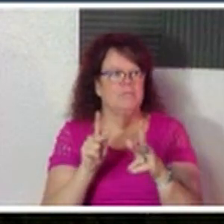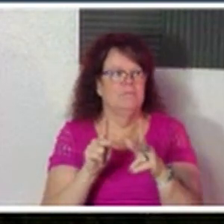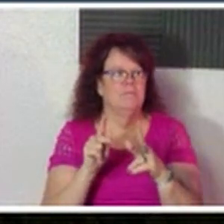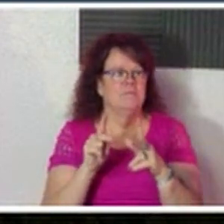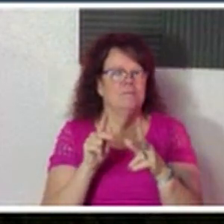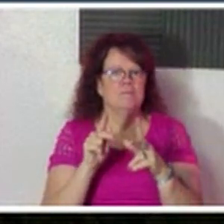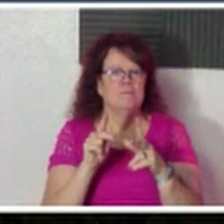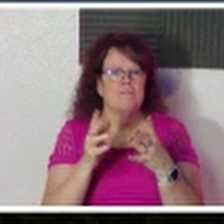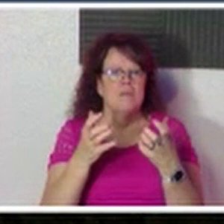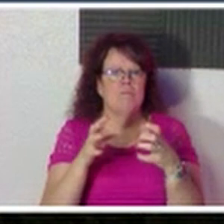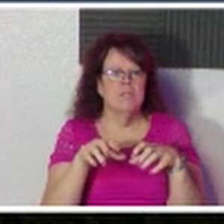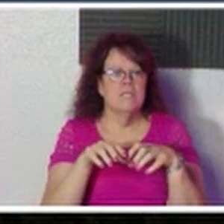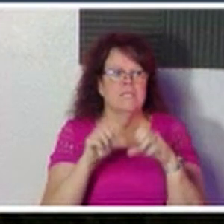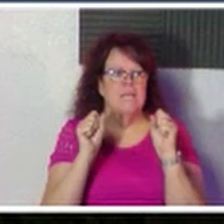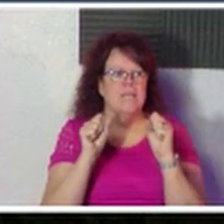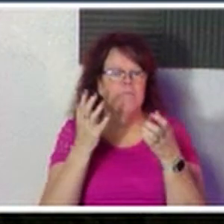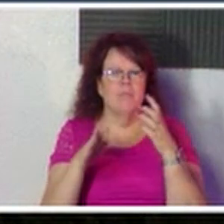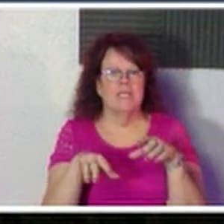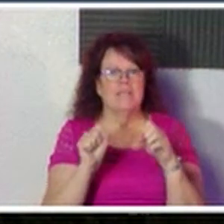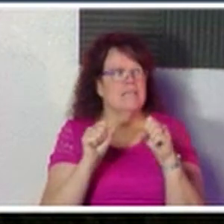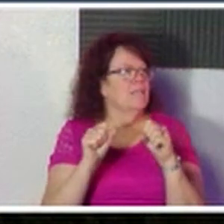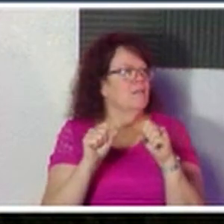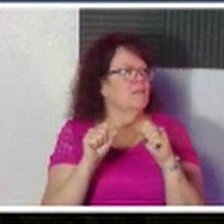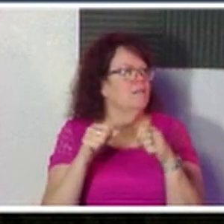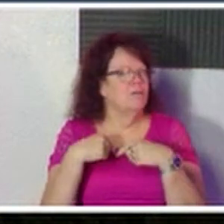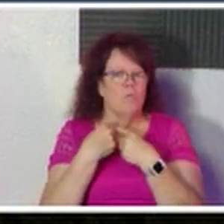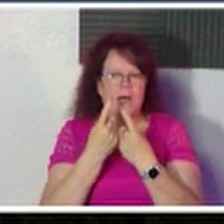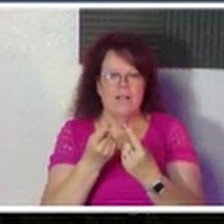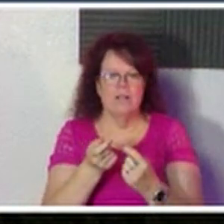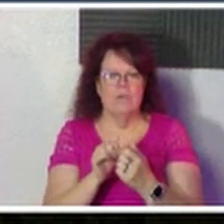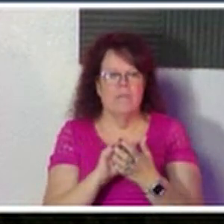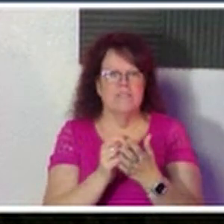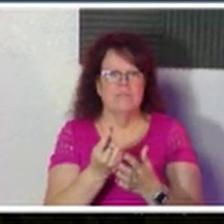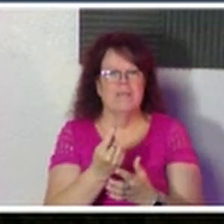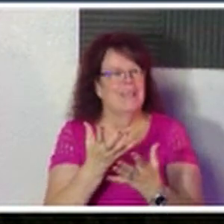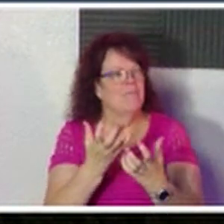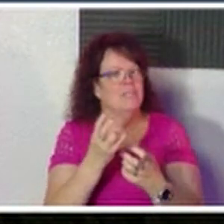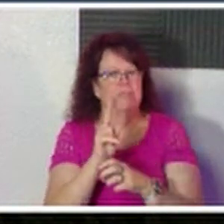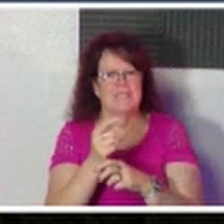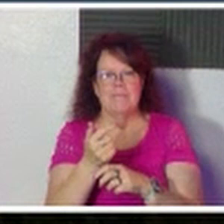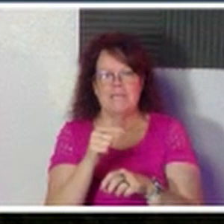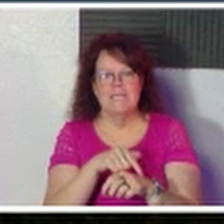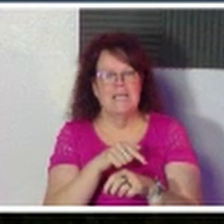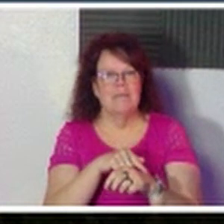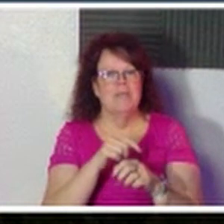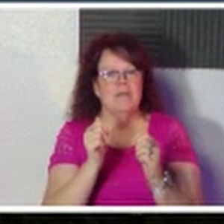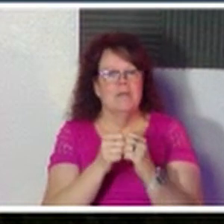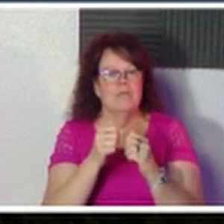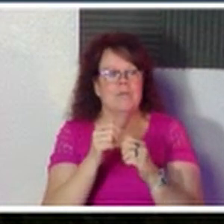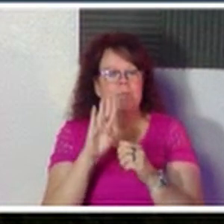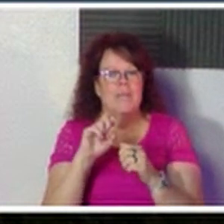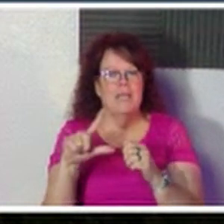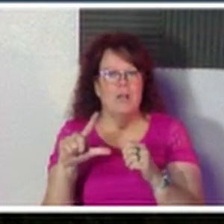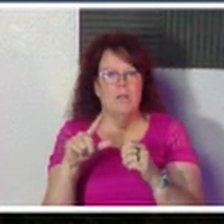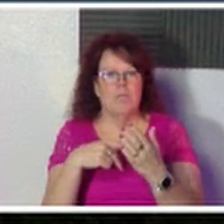And we're probably going to take a while with this one. I would like to spend a little bit of time with the Bail